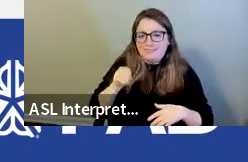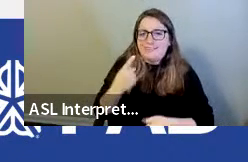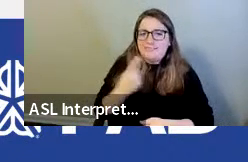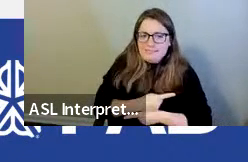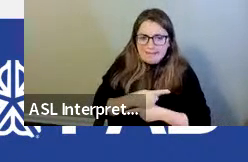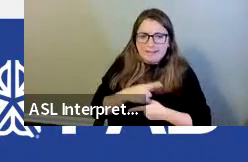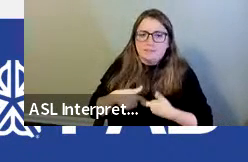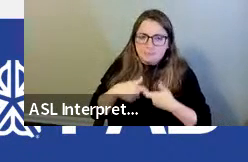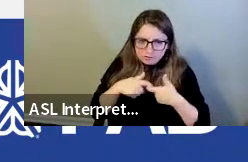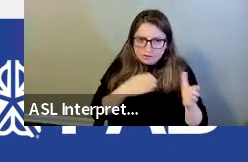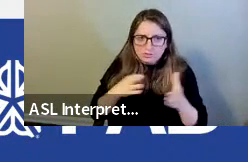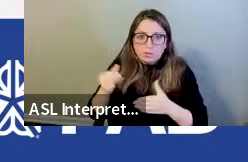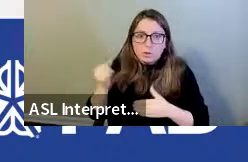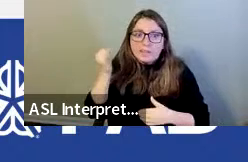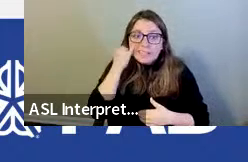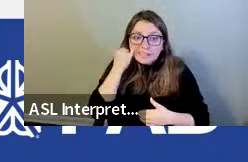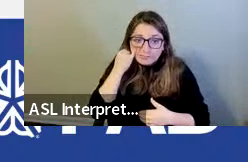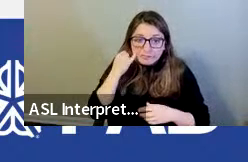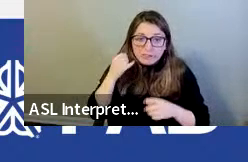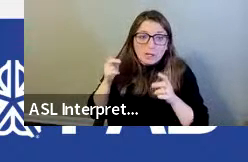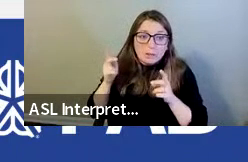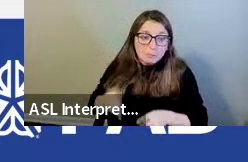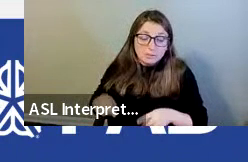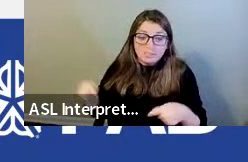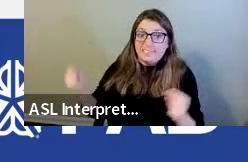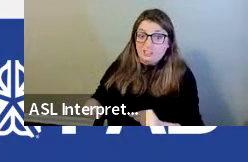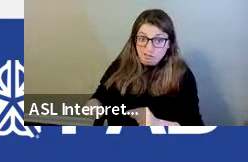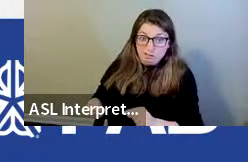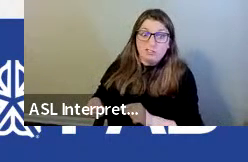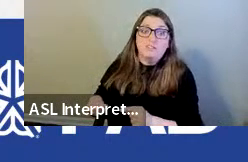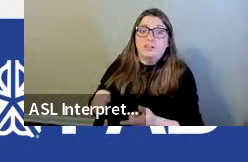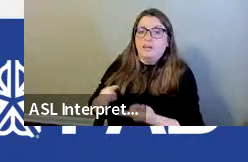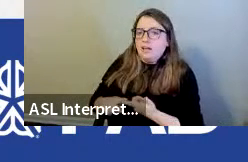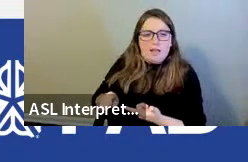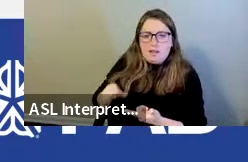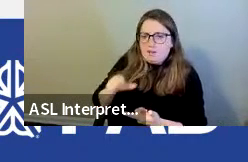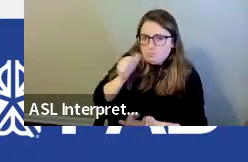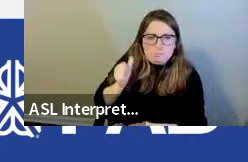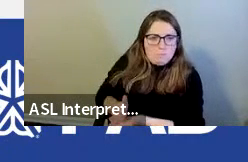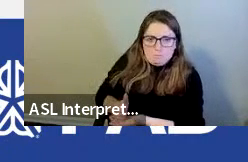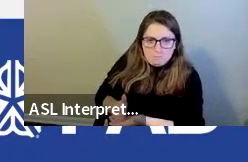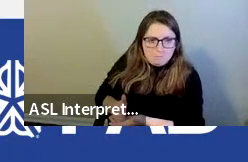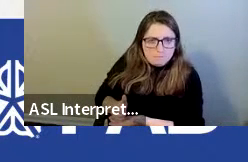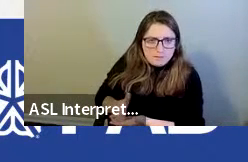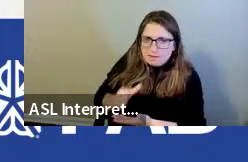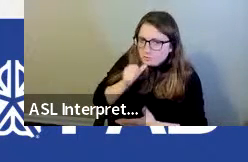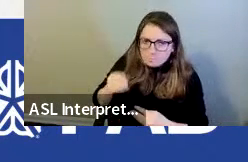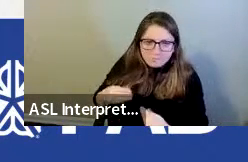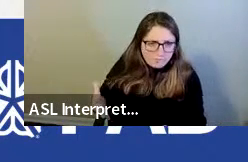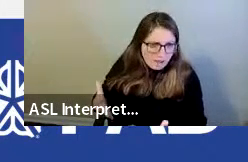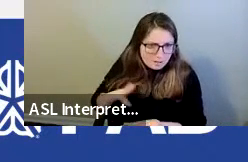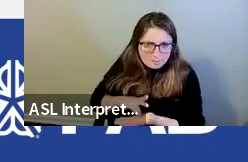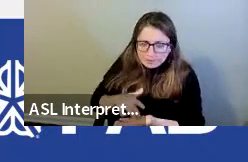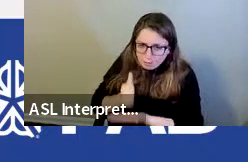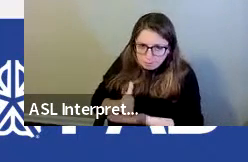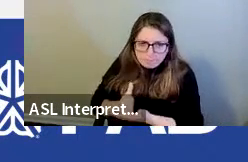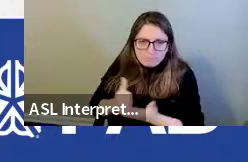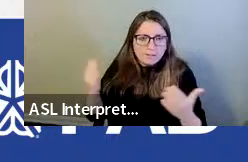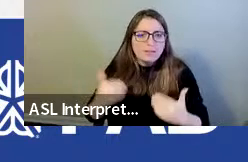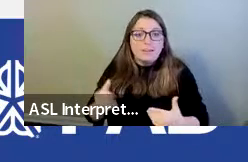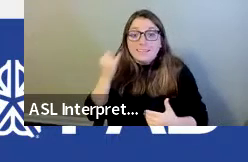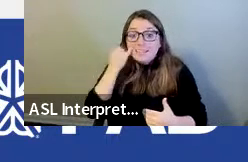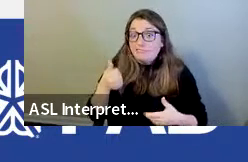medical attention, being intoxicated on duty, failure to announce your presence and purpose upon entry.